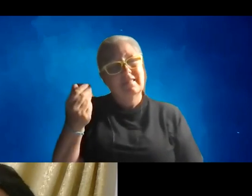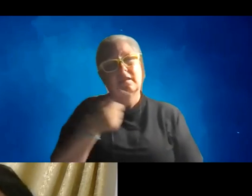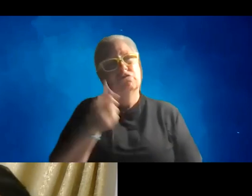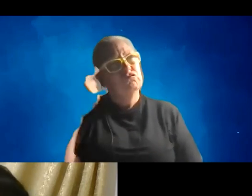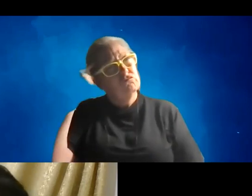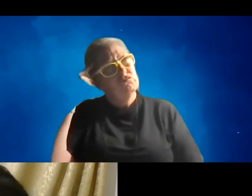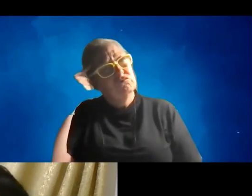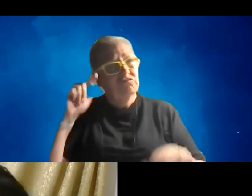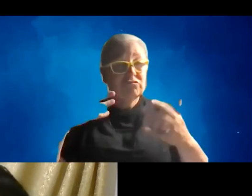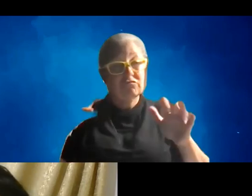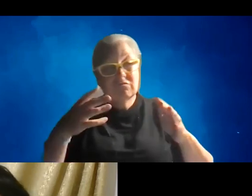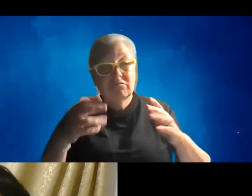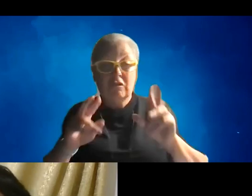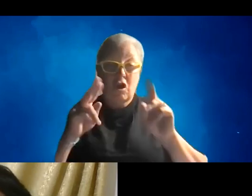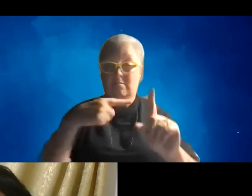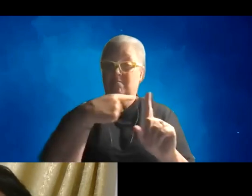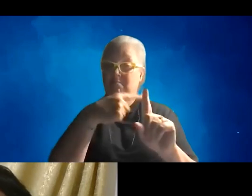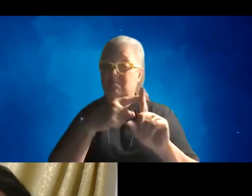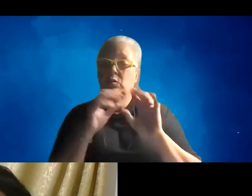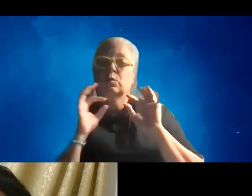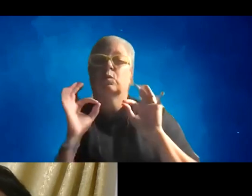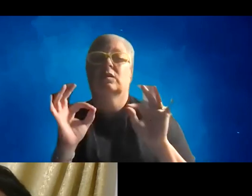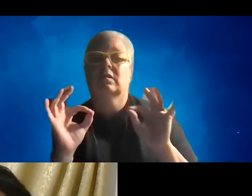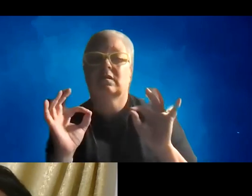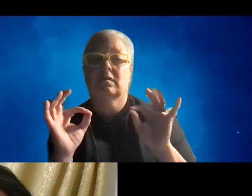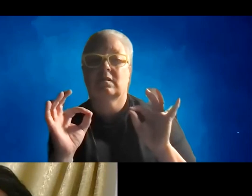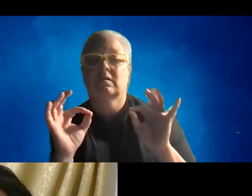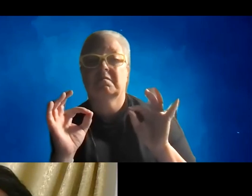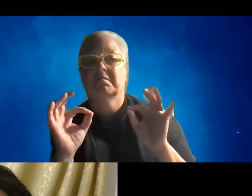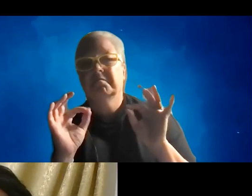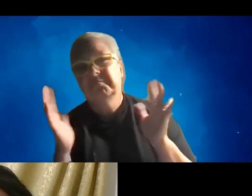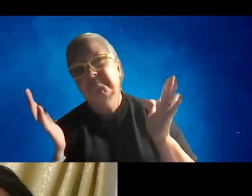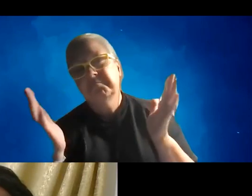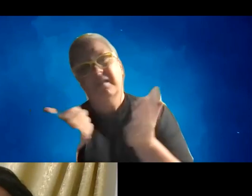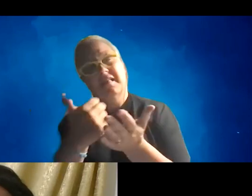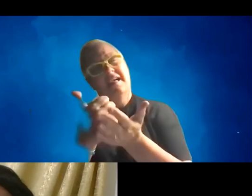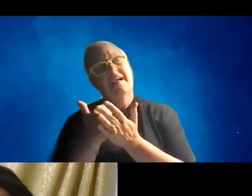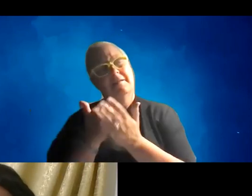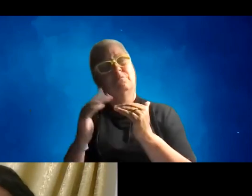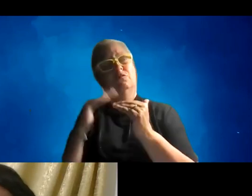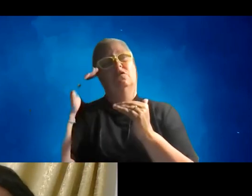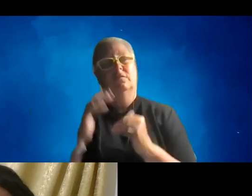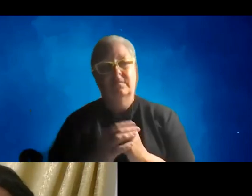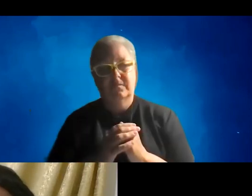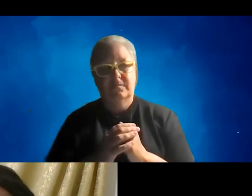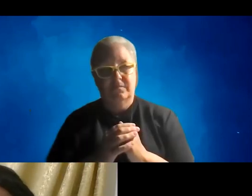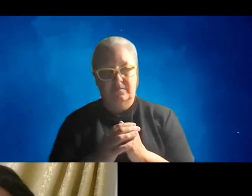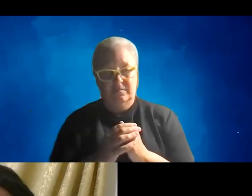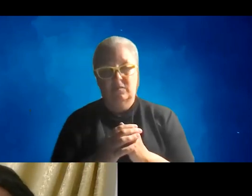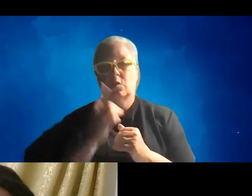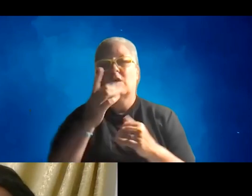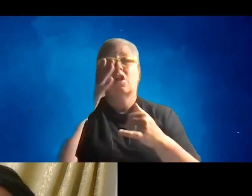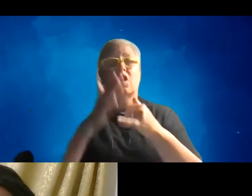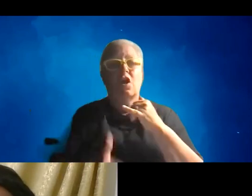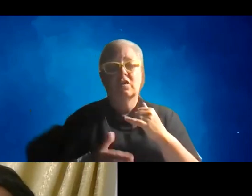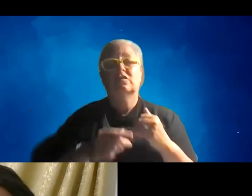hopefully positive, and that would be really useful. People have asked one last thing about the coursework.